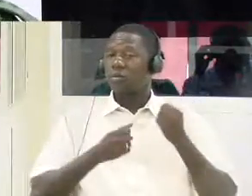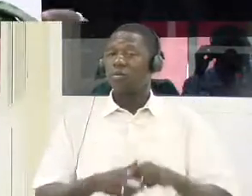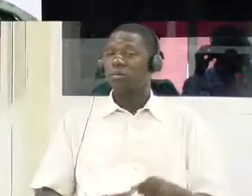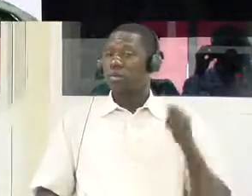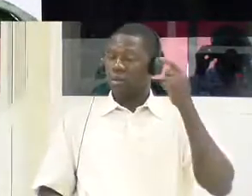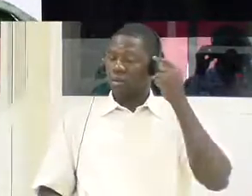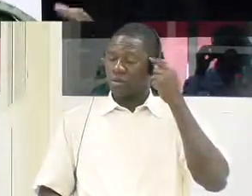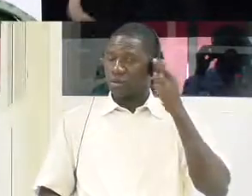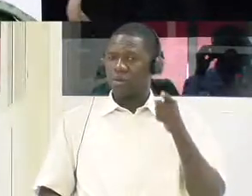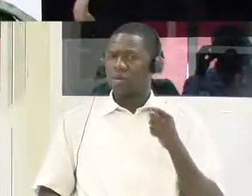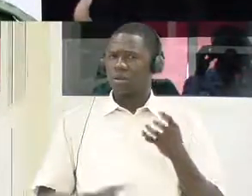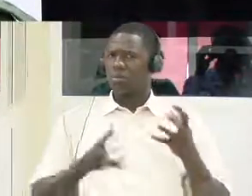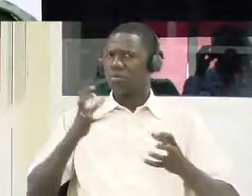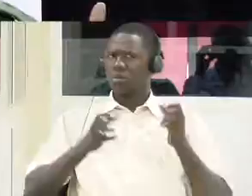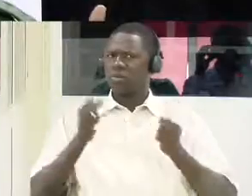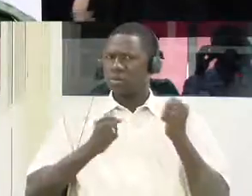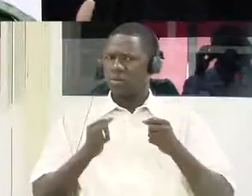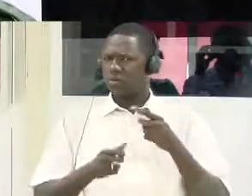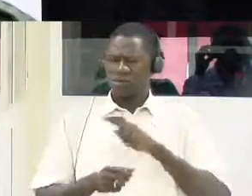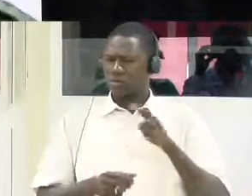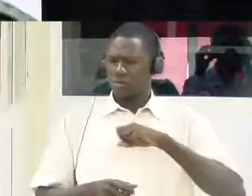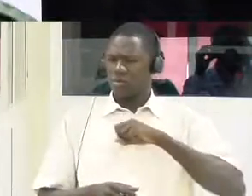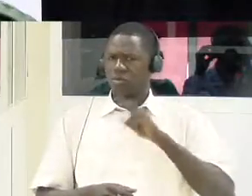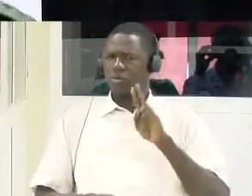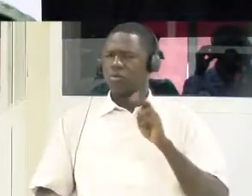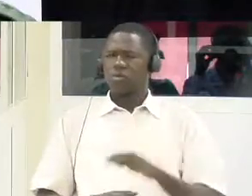knew that these are not the vehicles of these are not our vehicles. They are not the